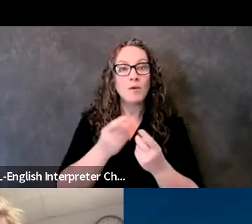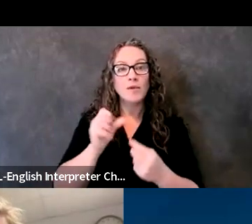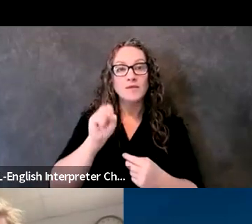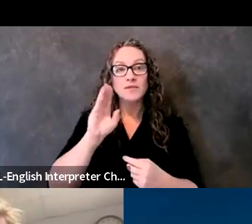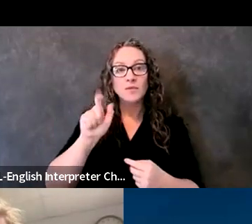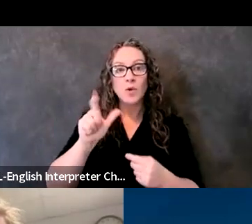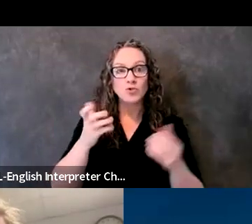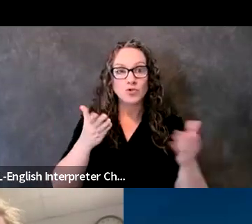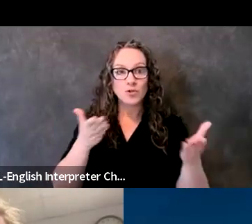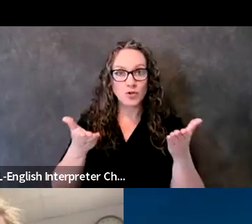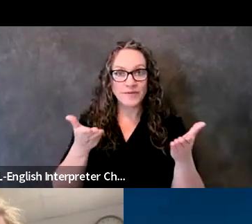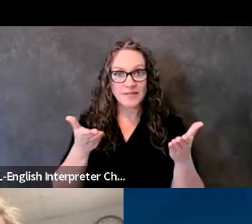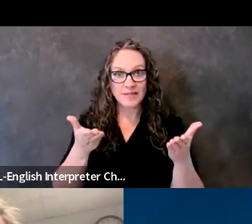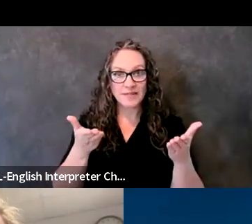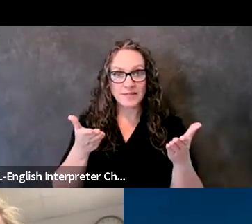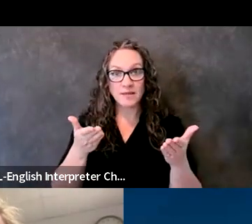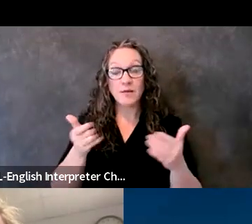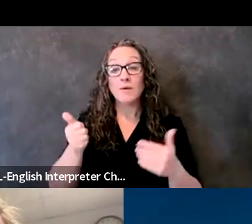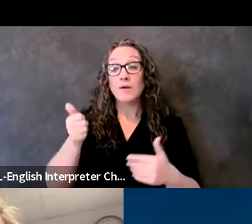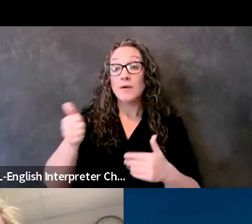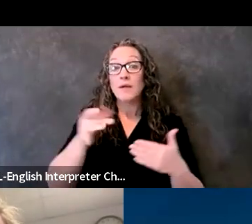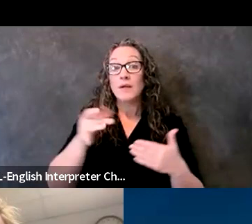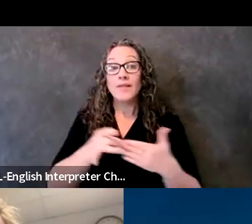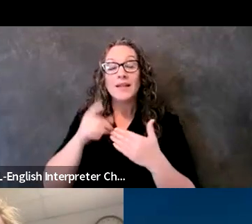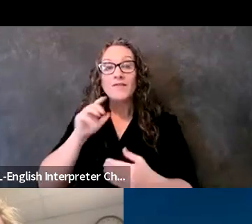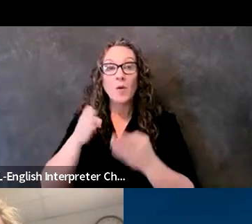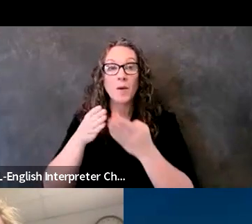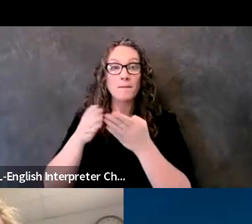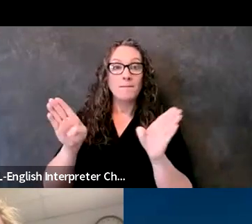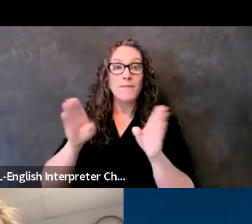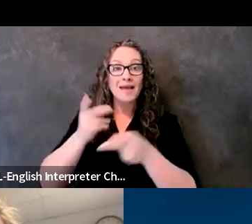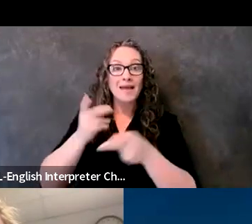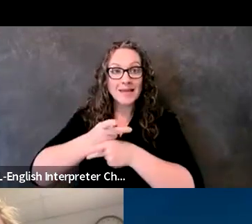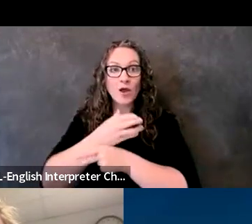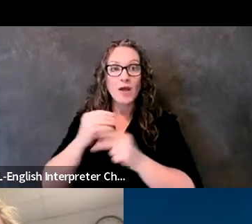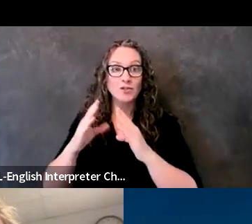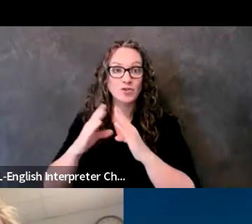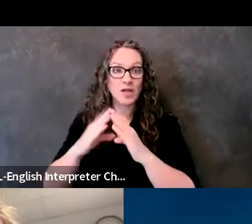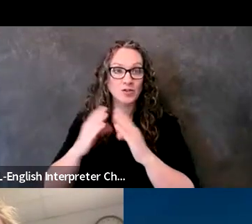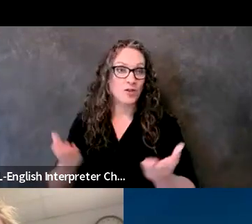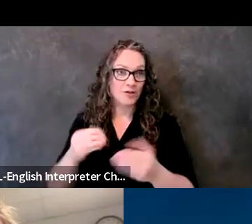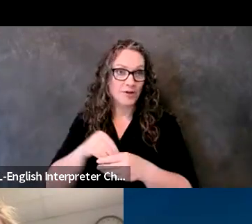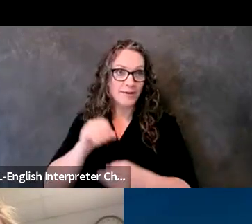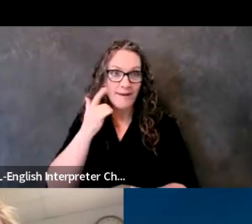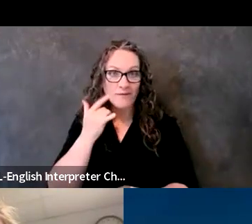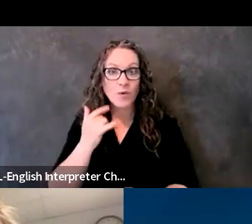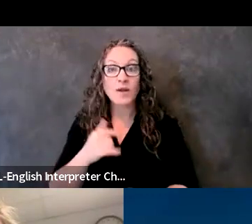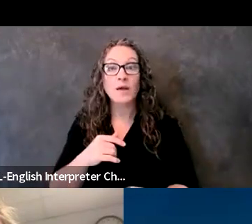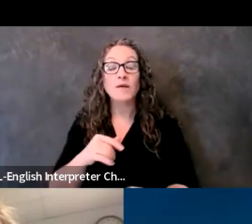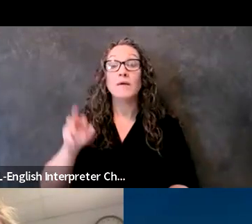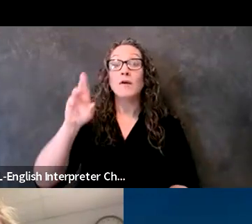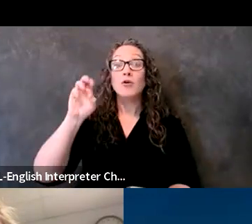Services. And she is also the lead for mass care and sheltering in California. And then Ron Williams, the